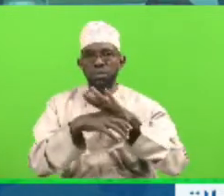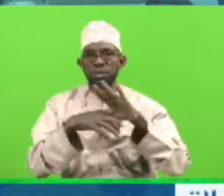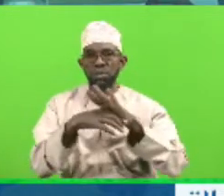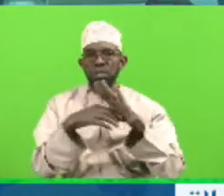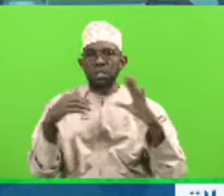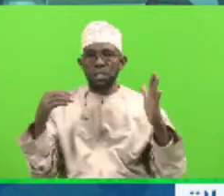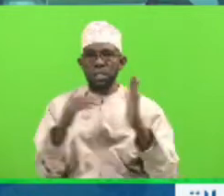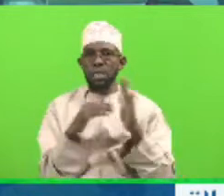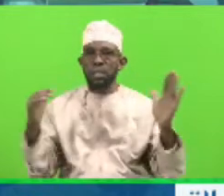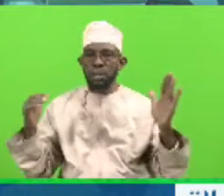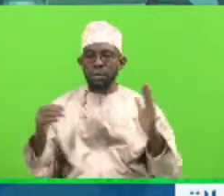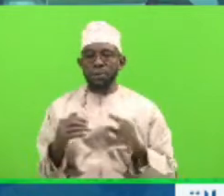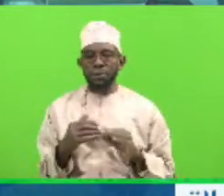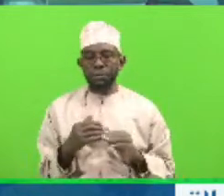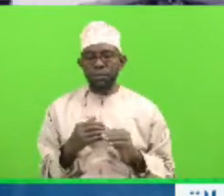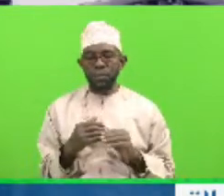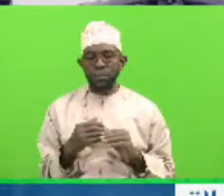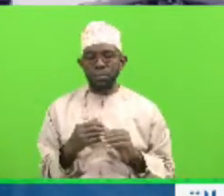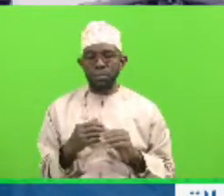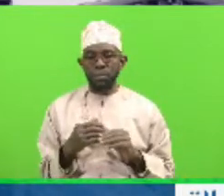Again,